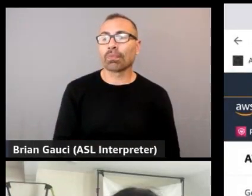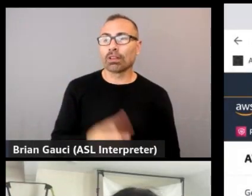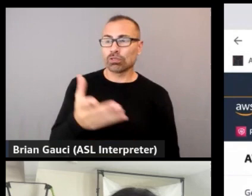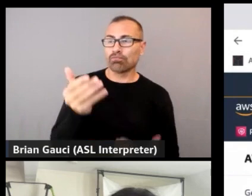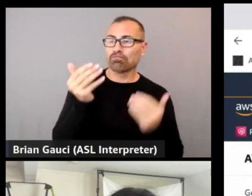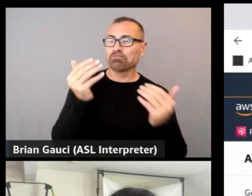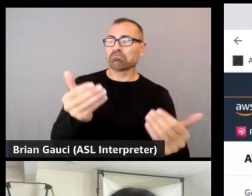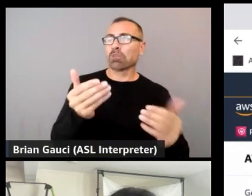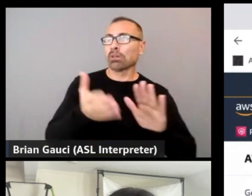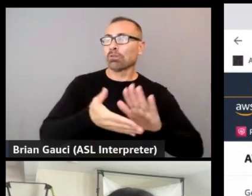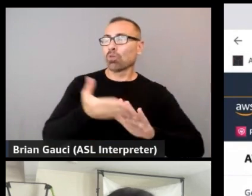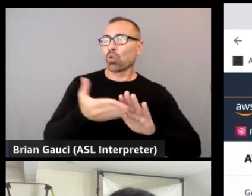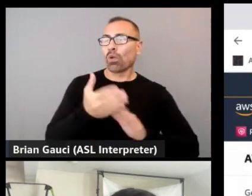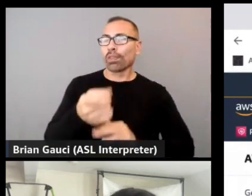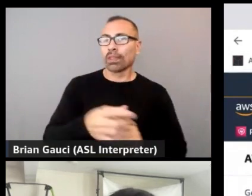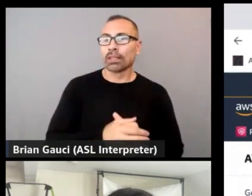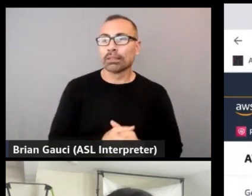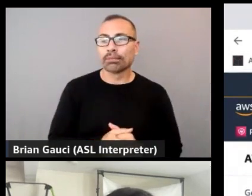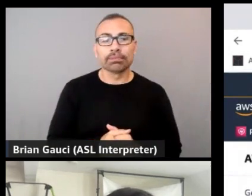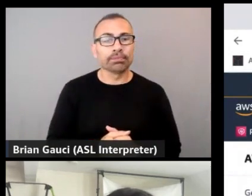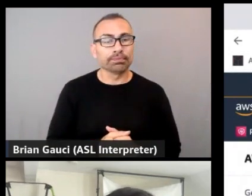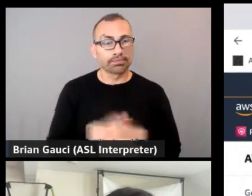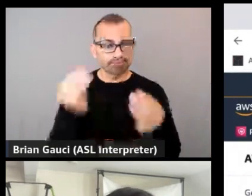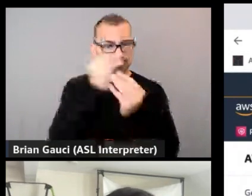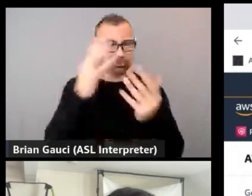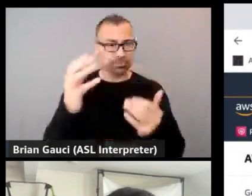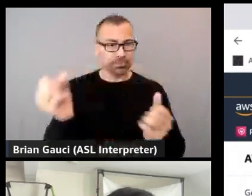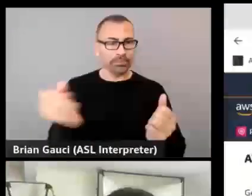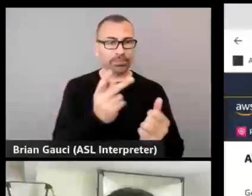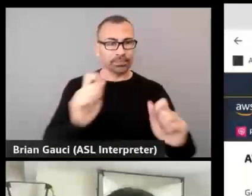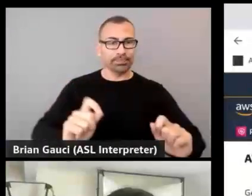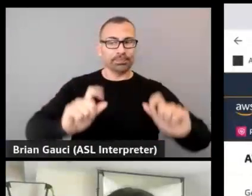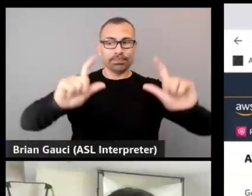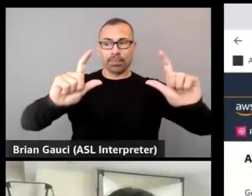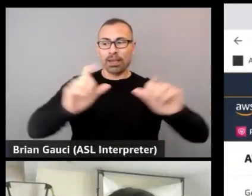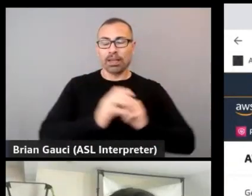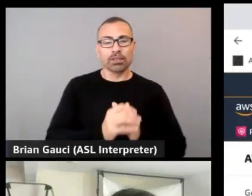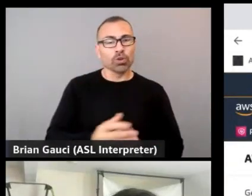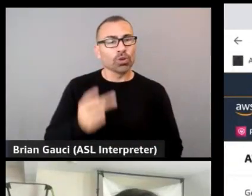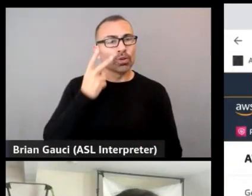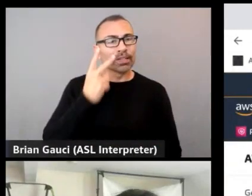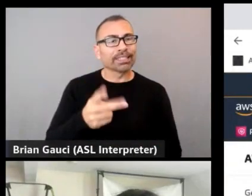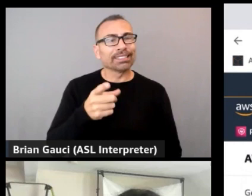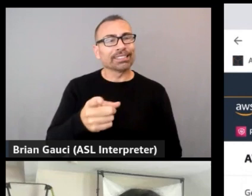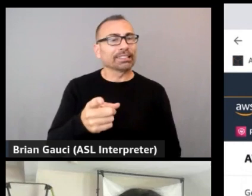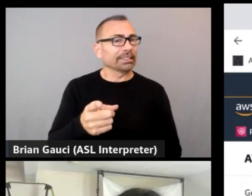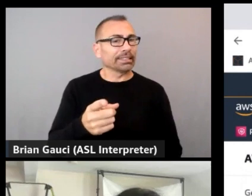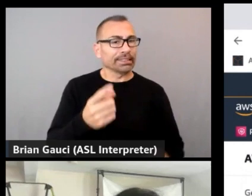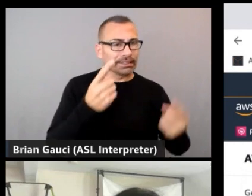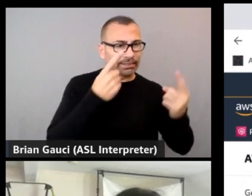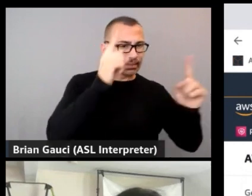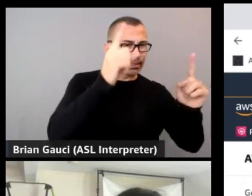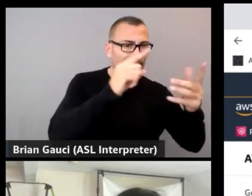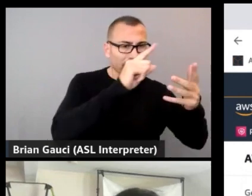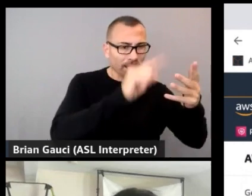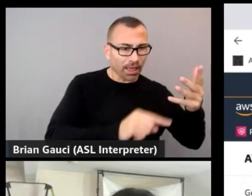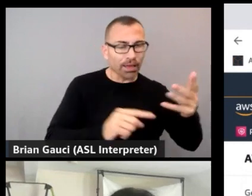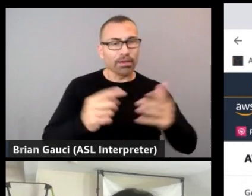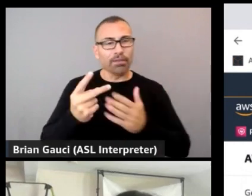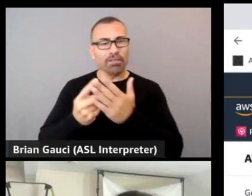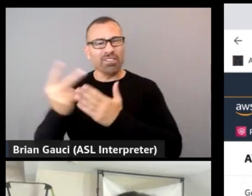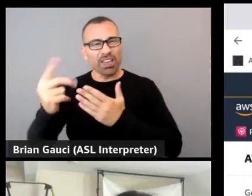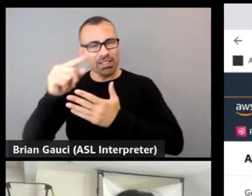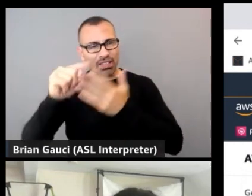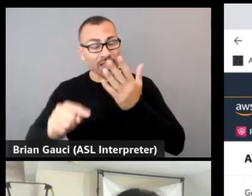this, and you get back some information about it. So you can see what succeeded, what failed. I have some actions. I